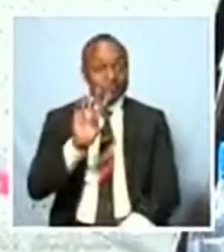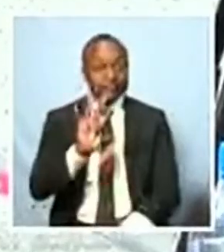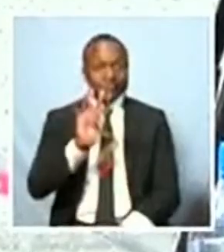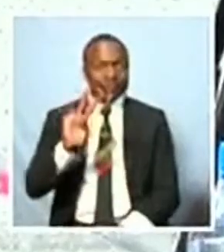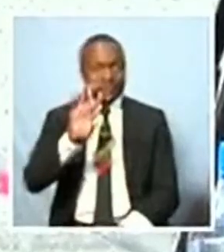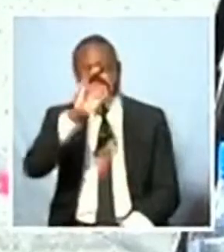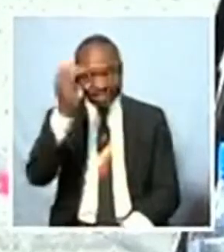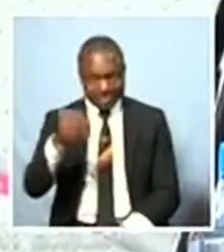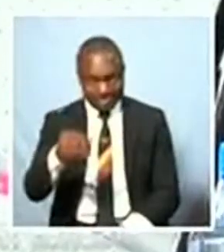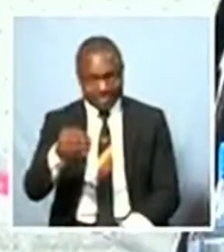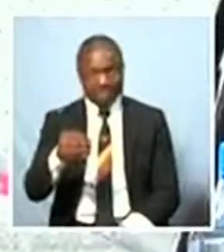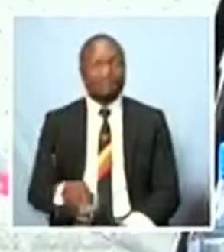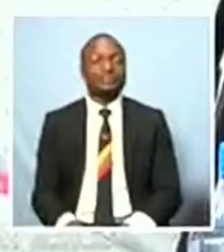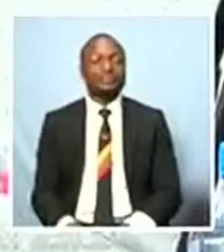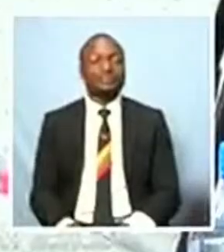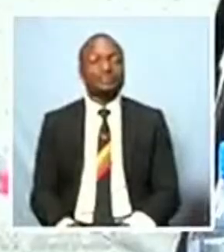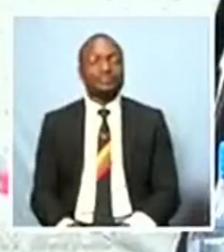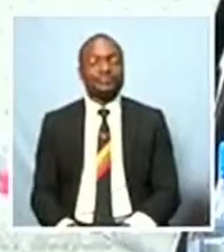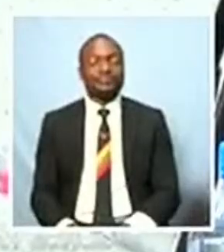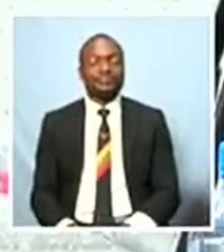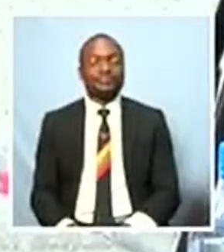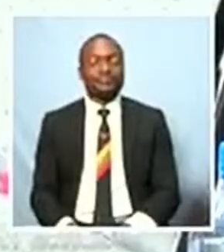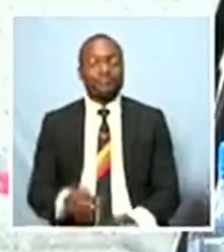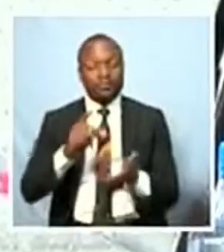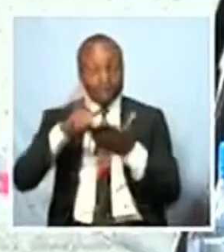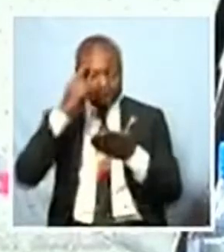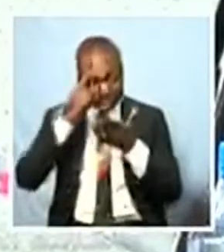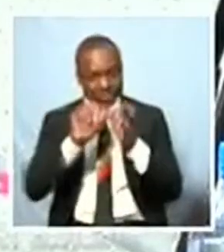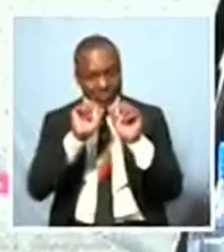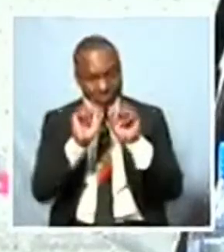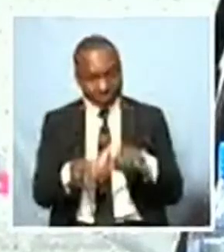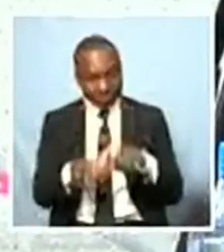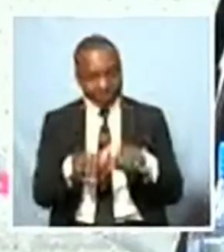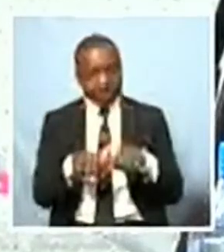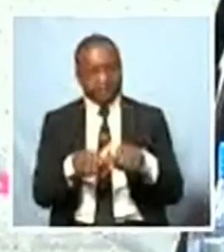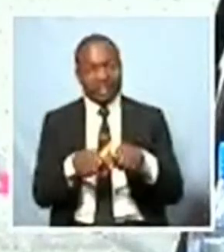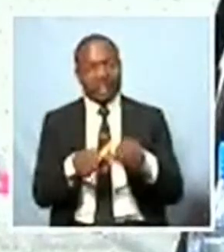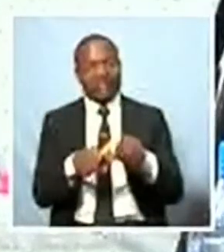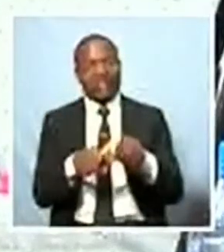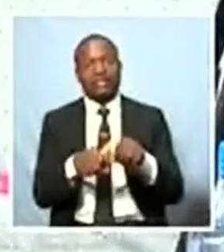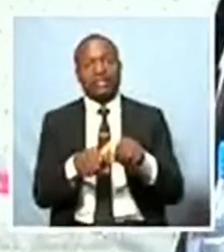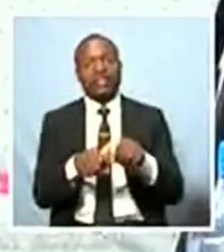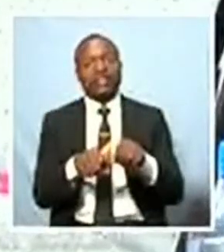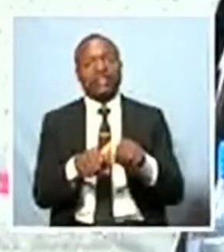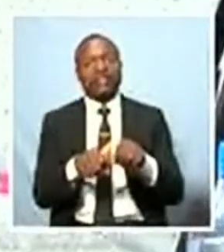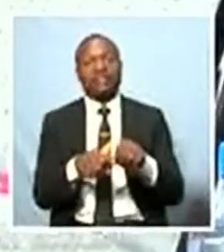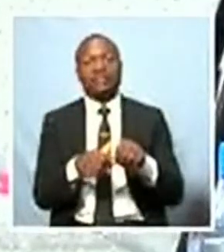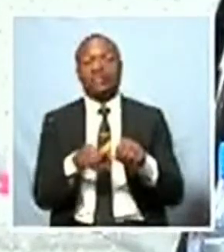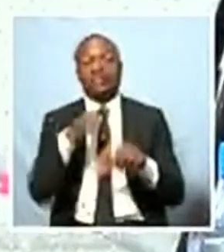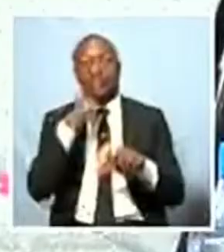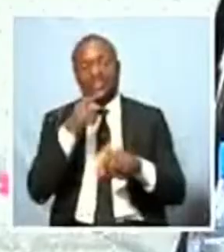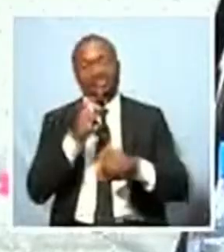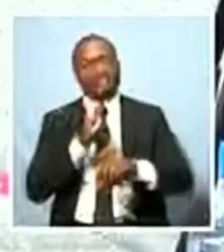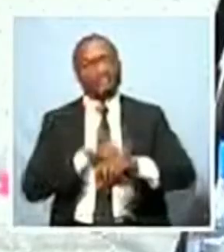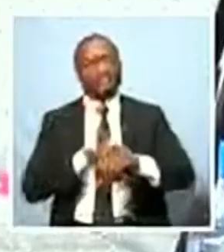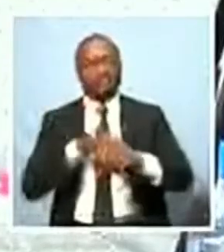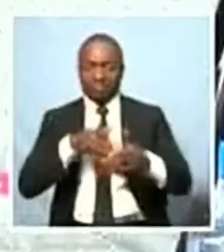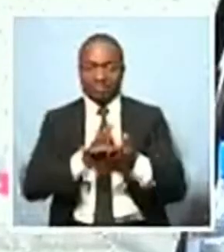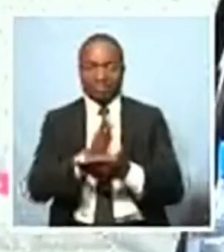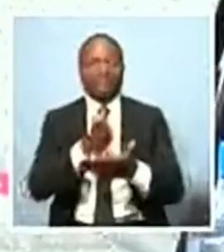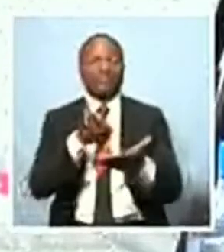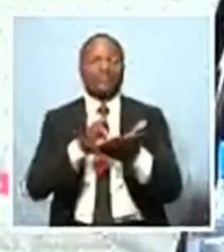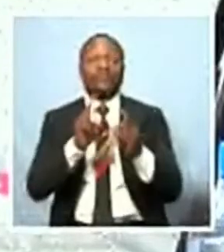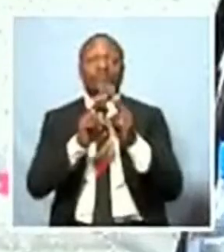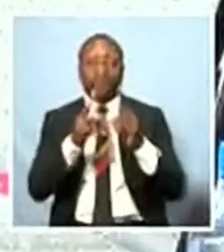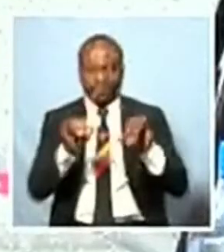44% were confident that learners can tell time correctly, and this is reflecting moderate progress in this key